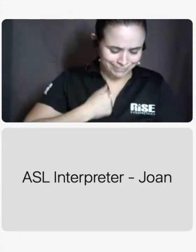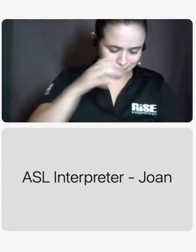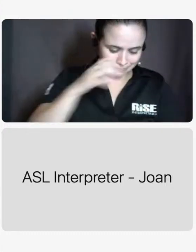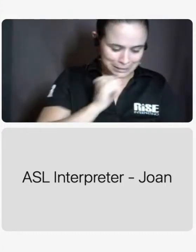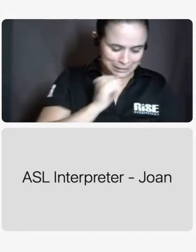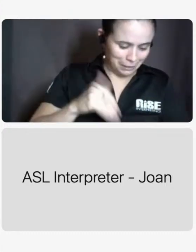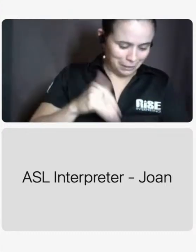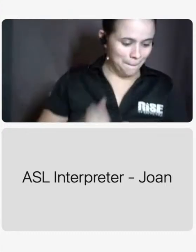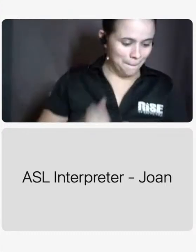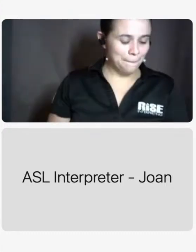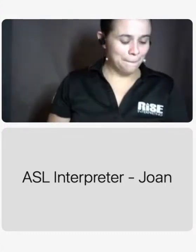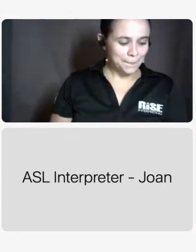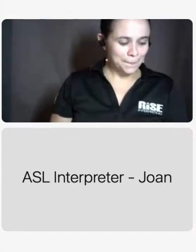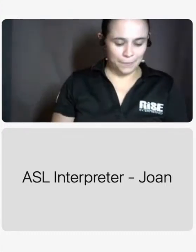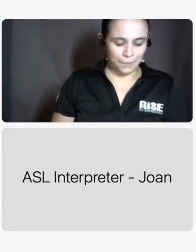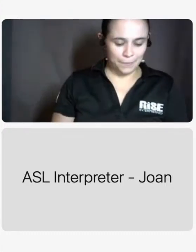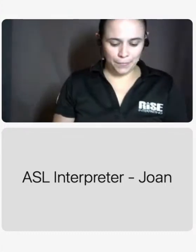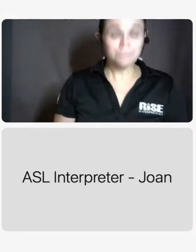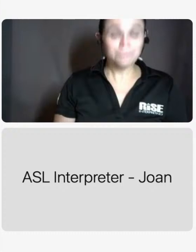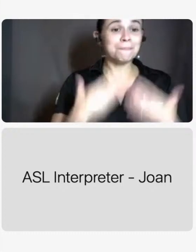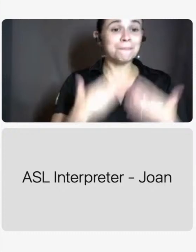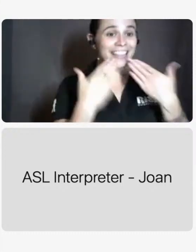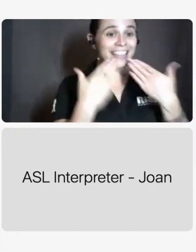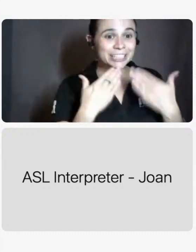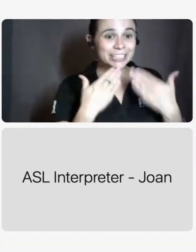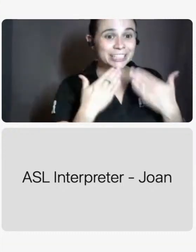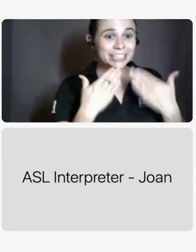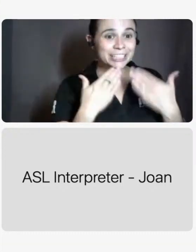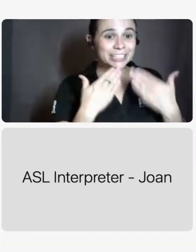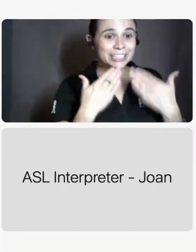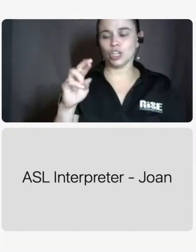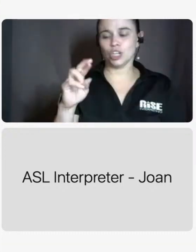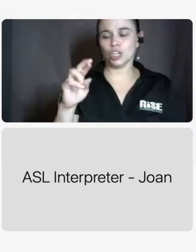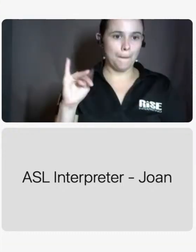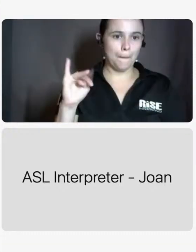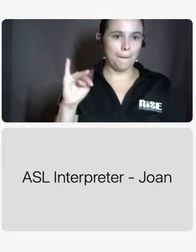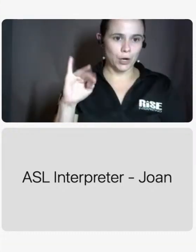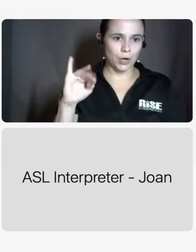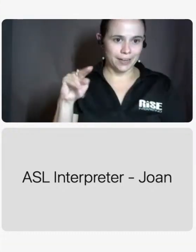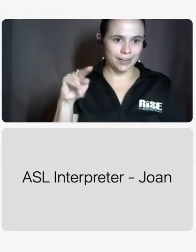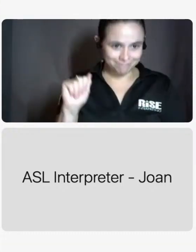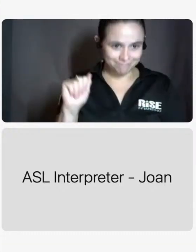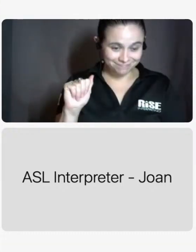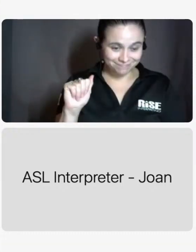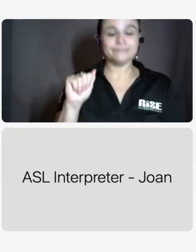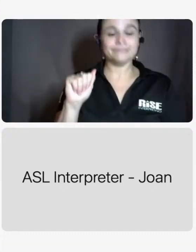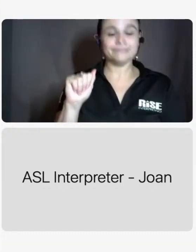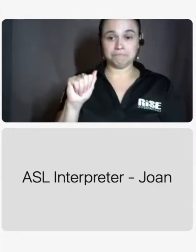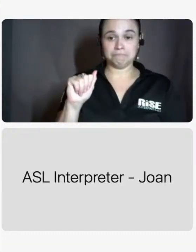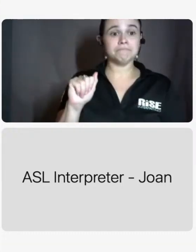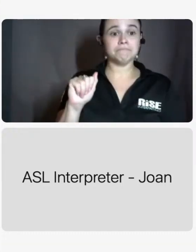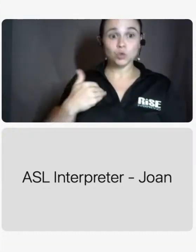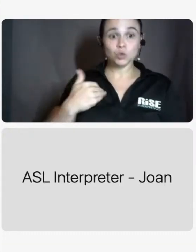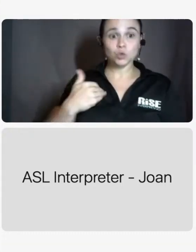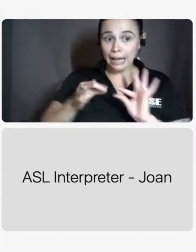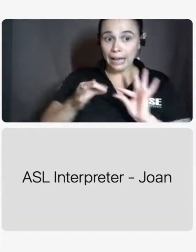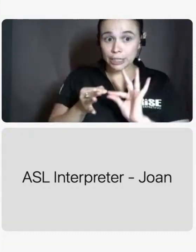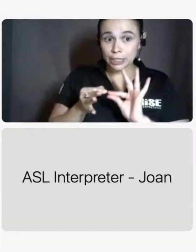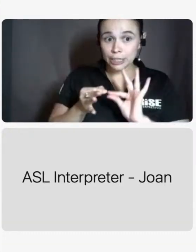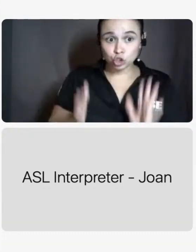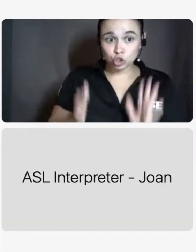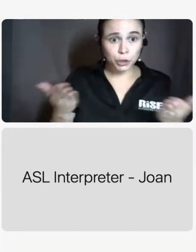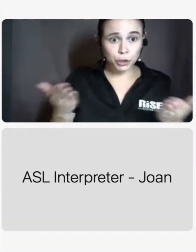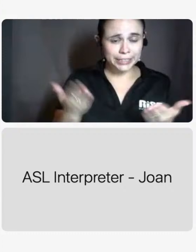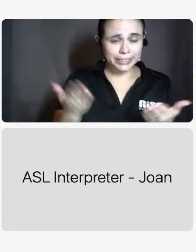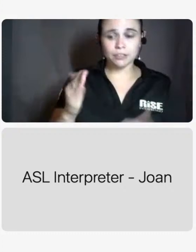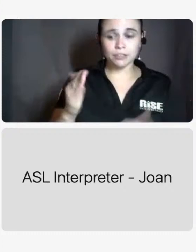Thank you, Dr. Miranda. Okay. We do have an interpreter present. Abigail Valdez is available for Spanish-speaking